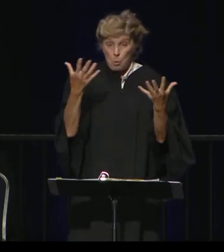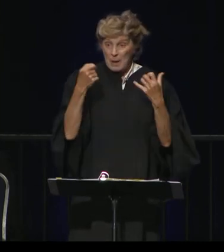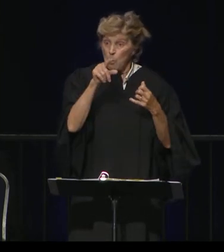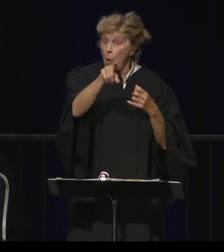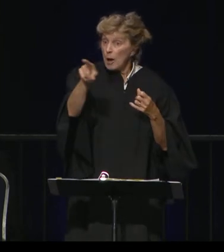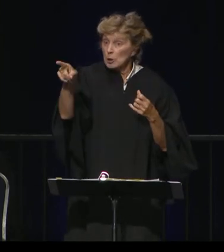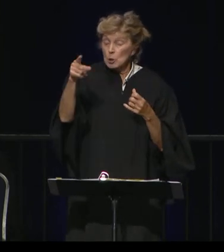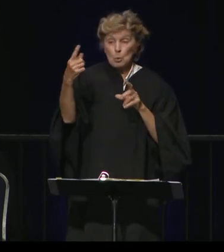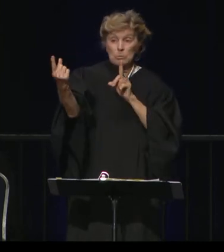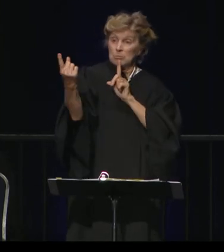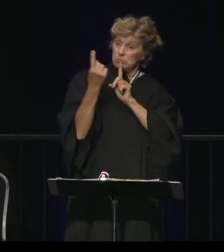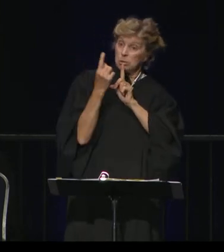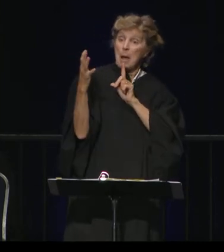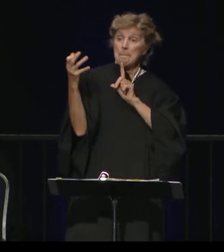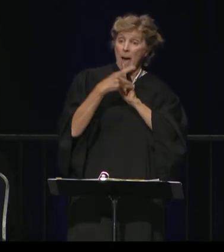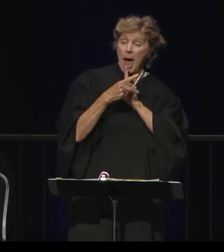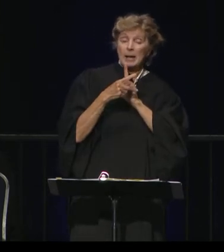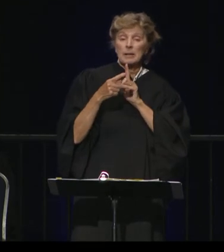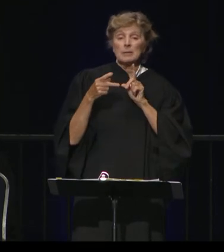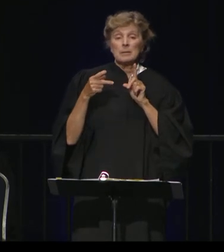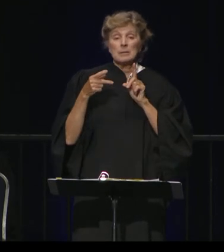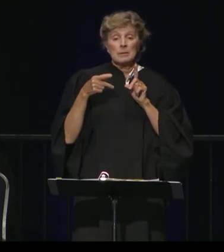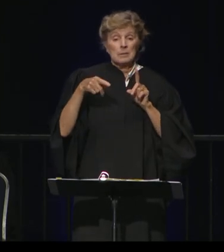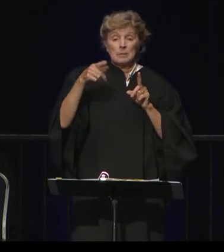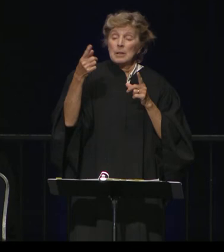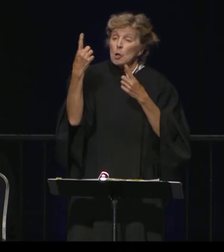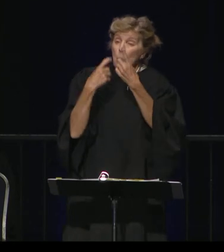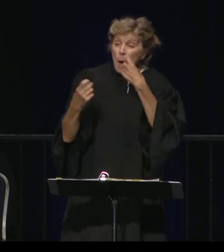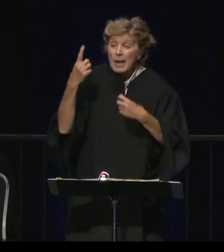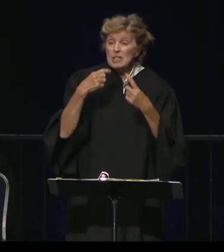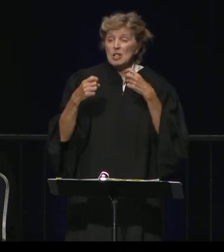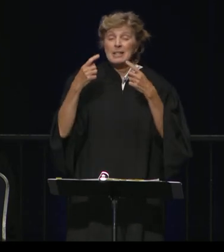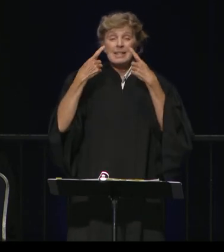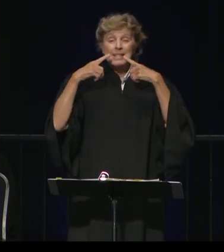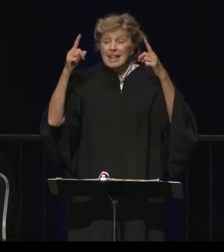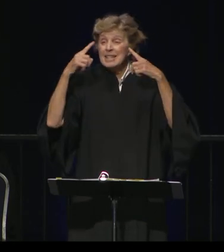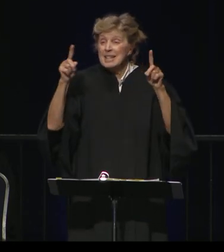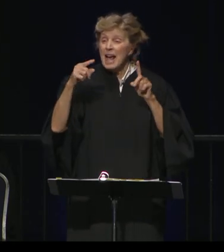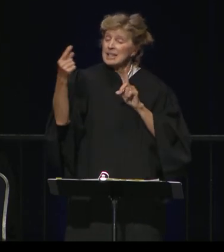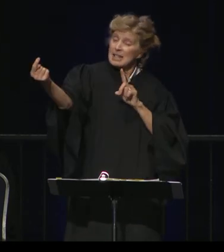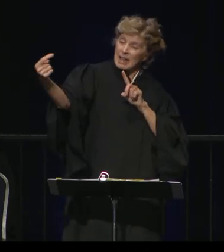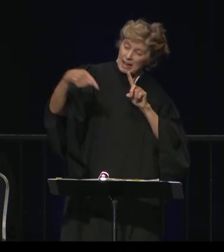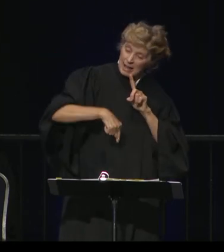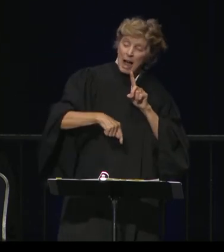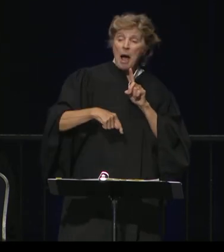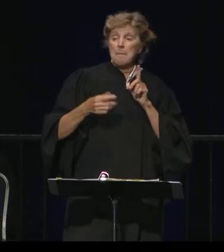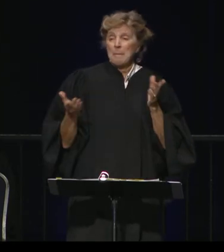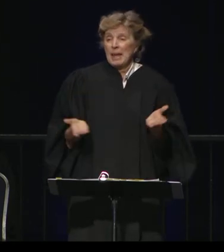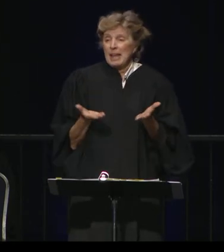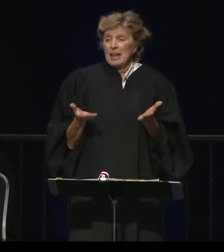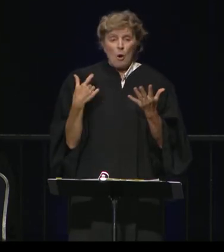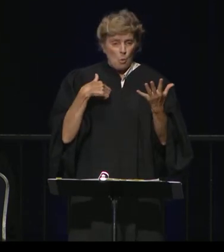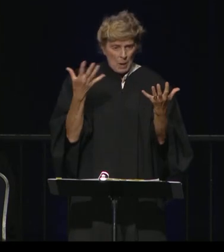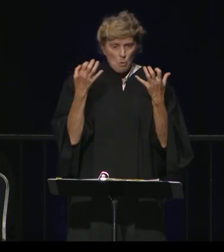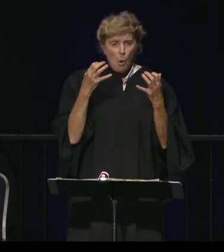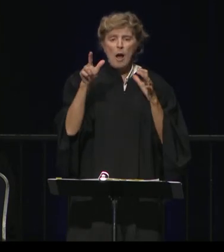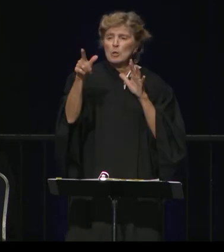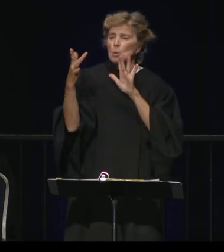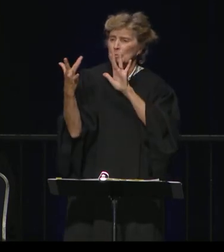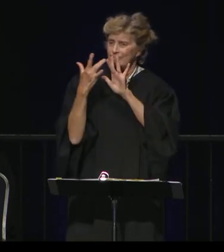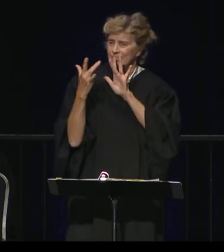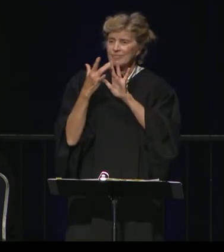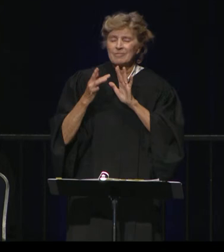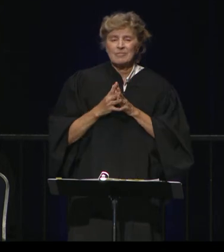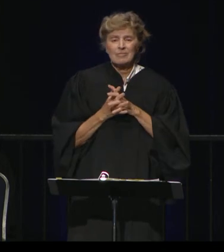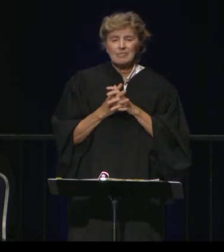bring us faculty, staff, your friends, your questions, and your successes. Here at TMU, we want to hear from you.